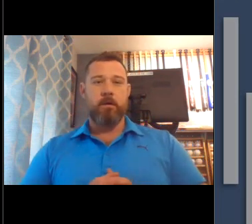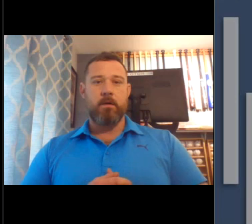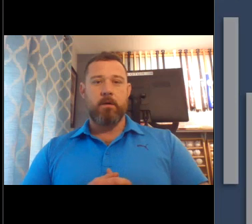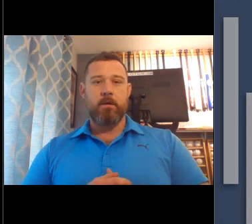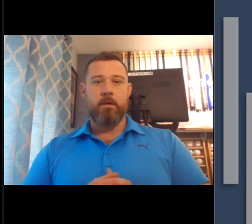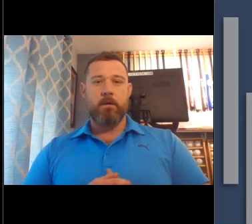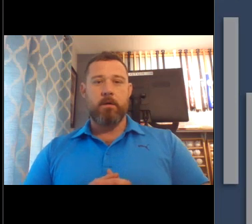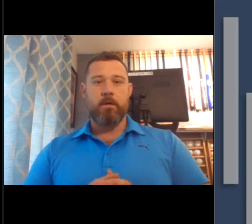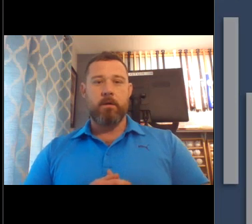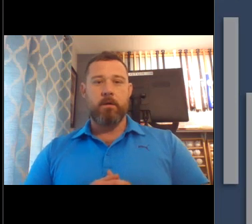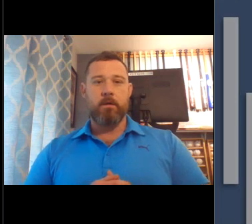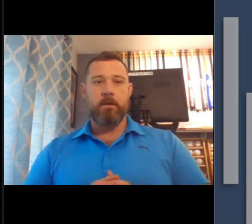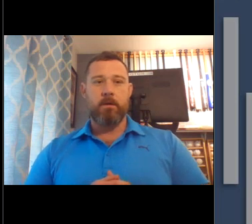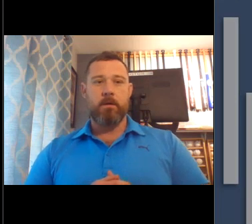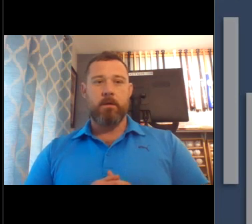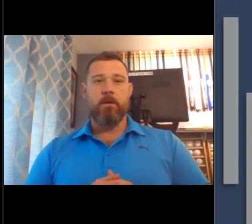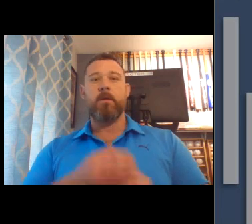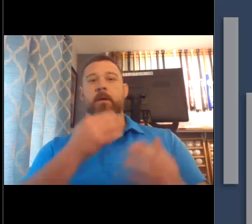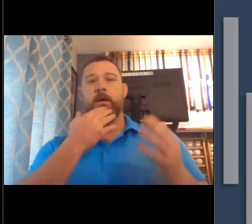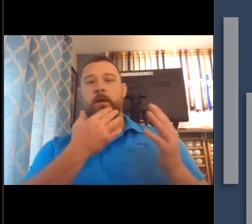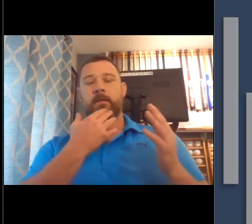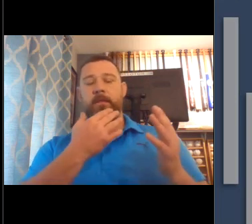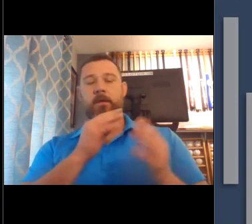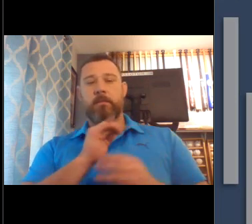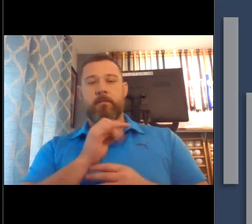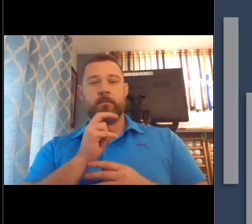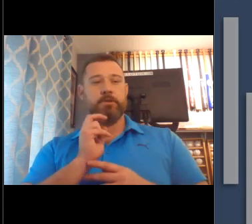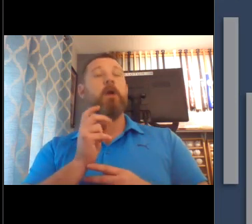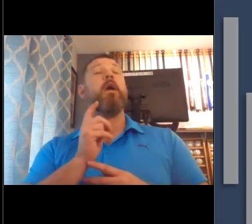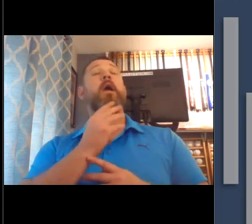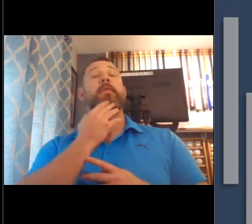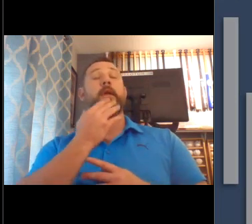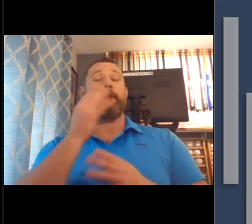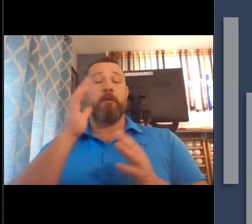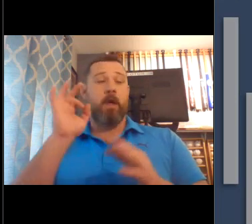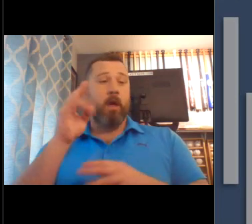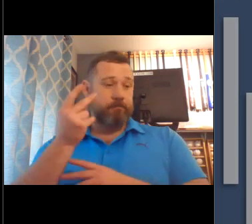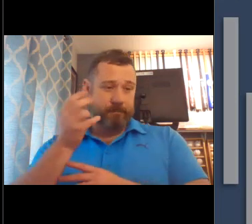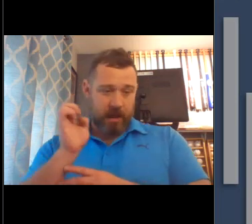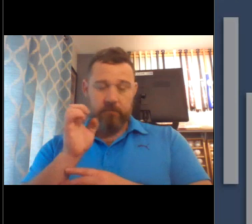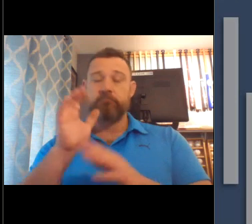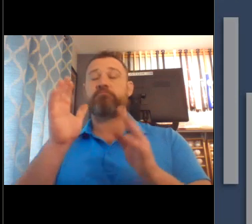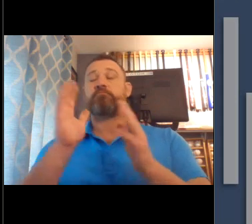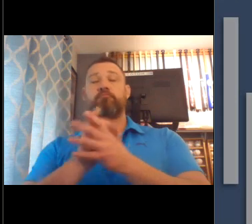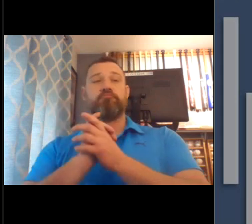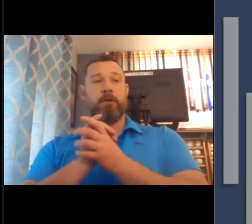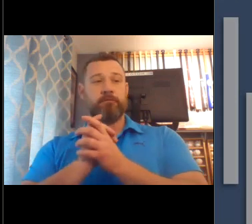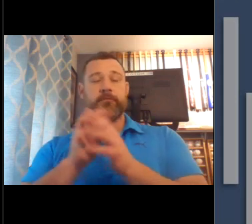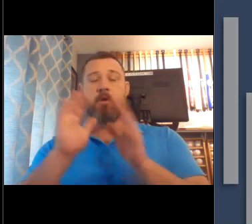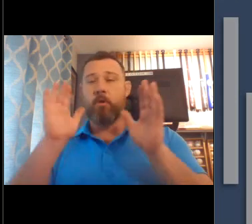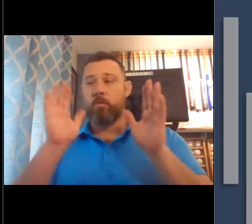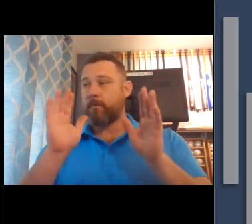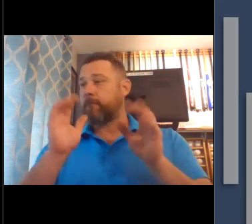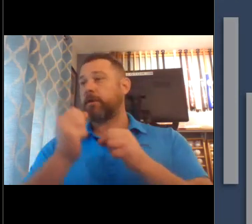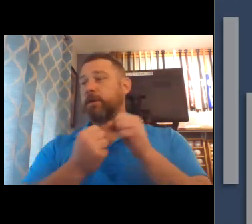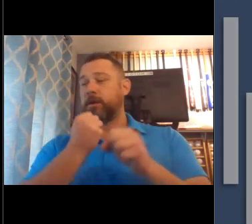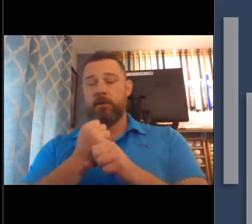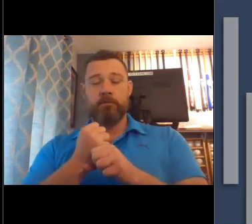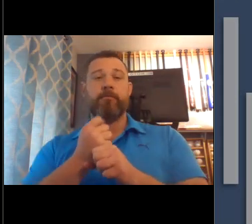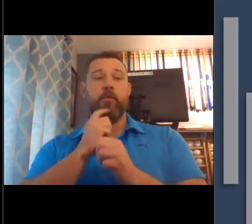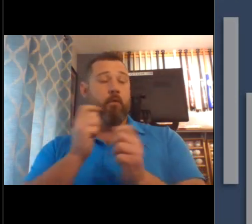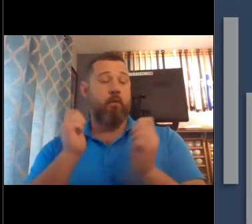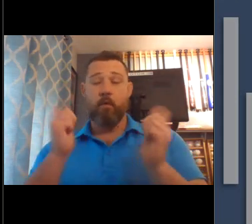Thank you, Madam Chair. And thank you, Mr. Secretary, for a wonderful update, and congratulations for such a remarkable year to us